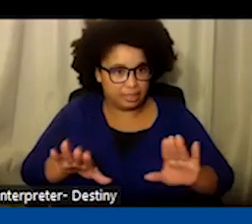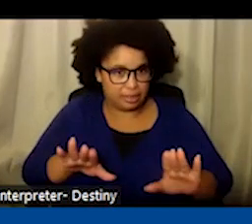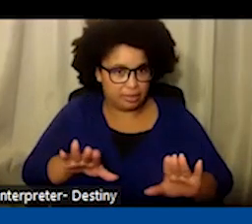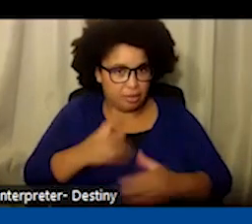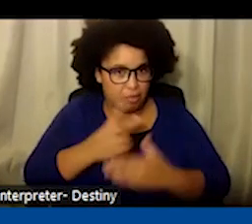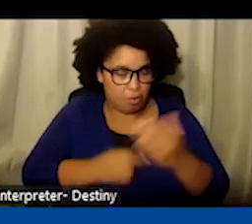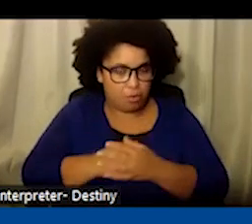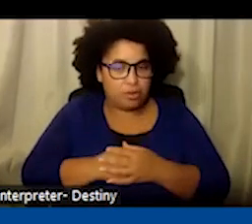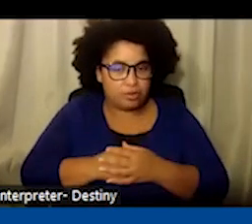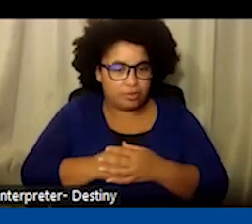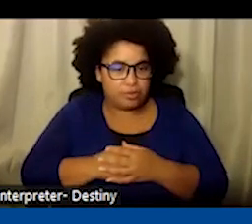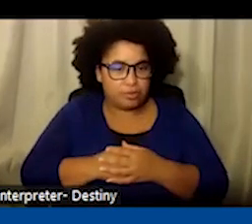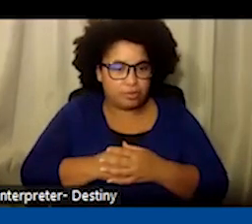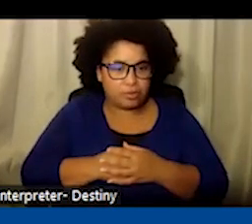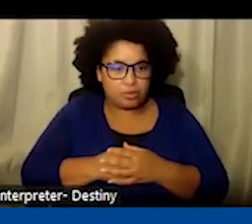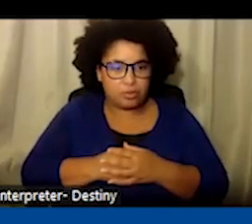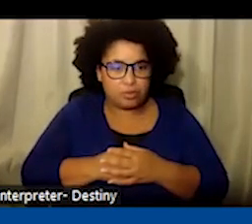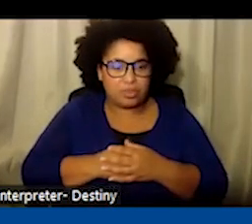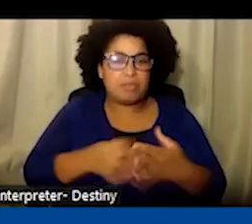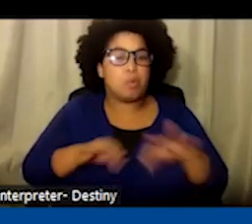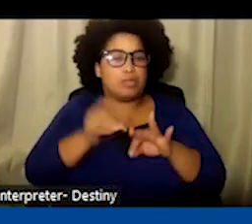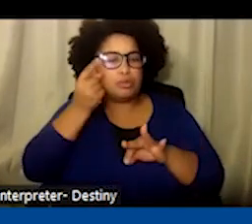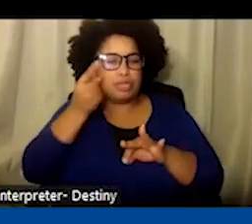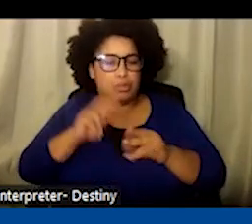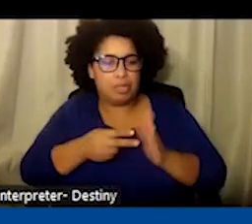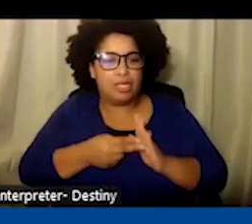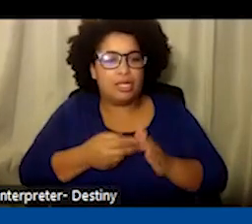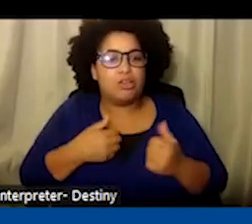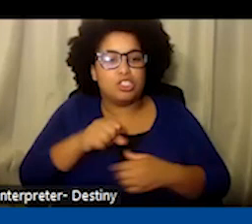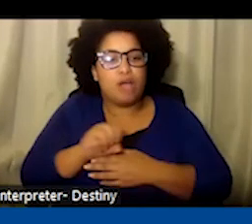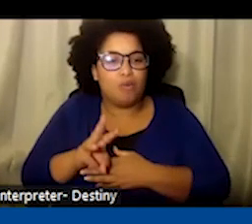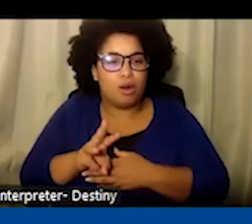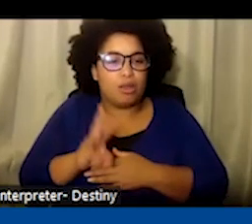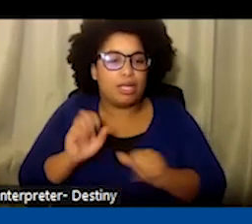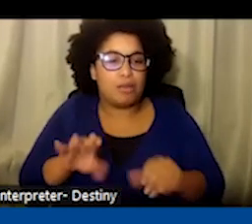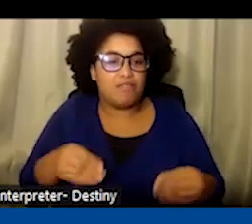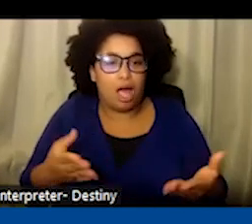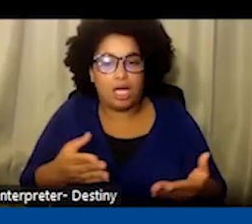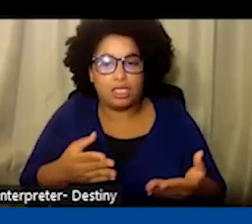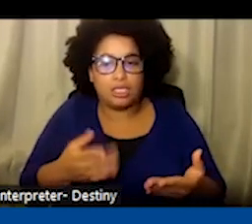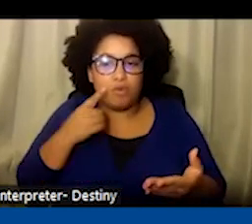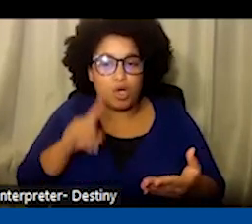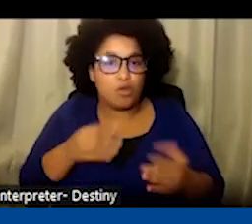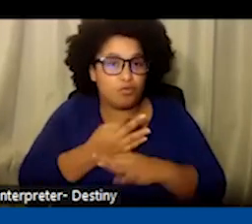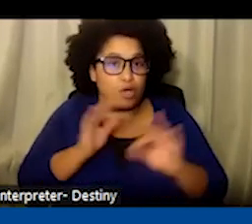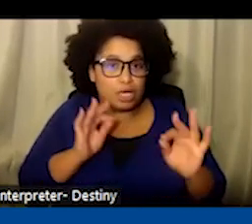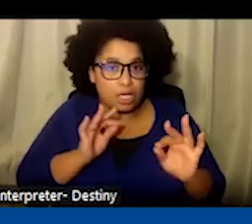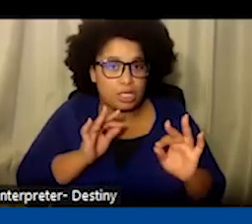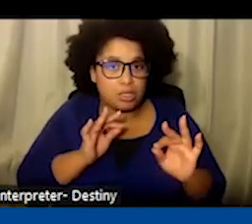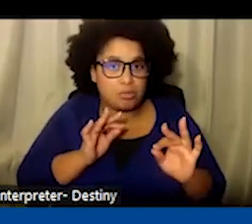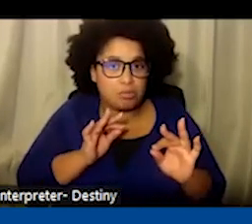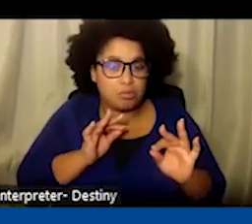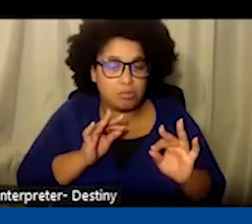of them. Now, you do have software that provides this for you for free, and some of that